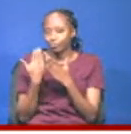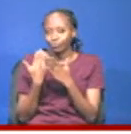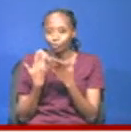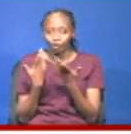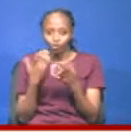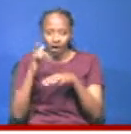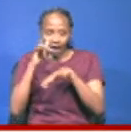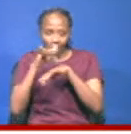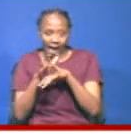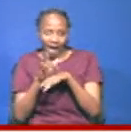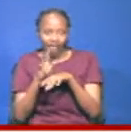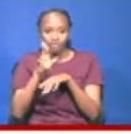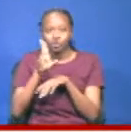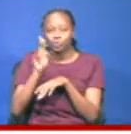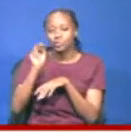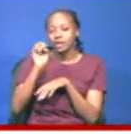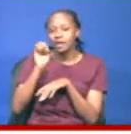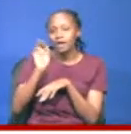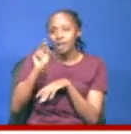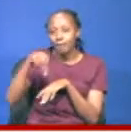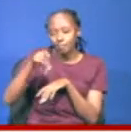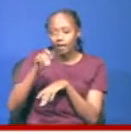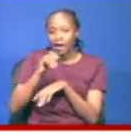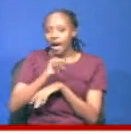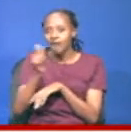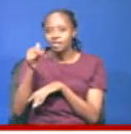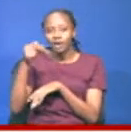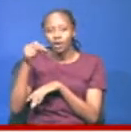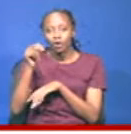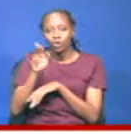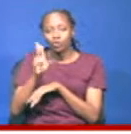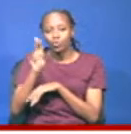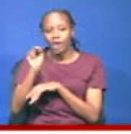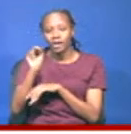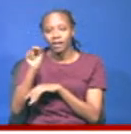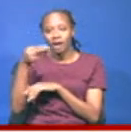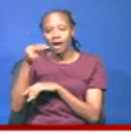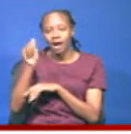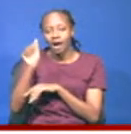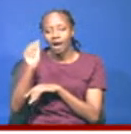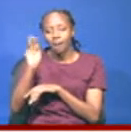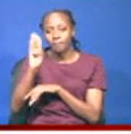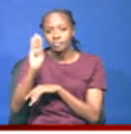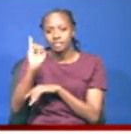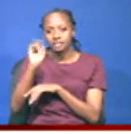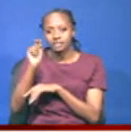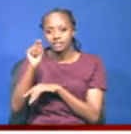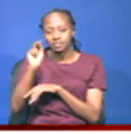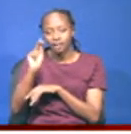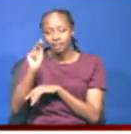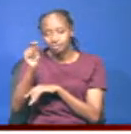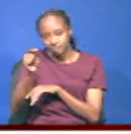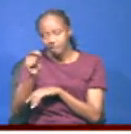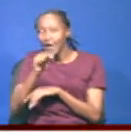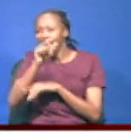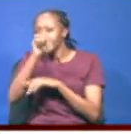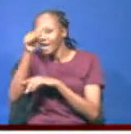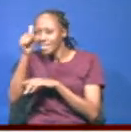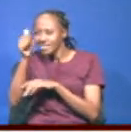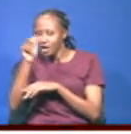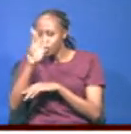UNEP and UN Habitat and UNON at large, and also the other